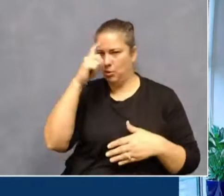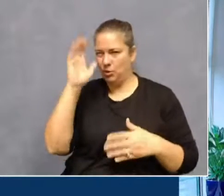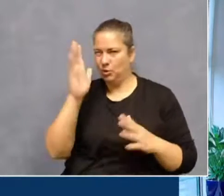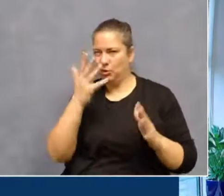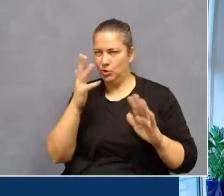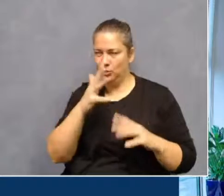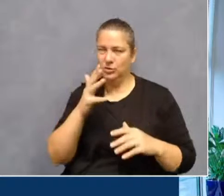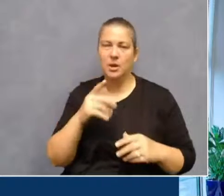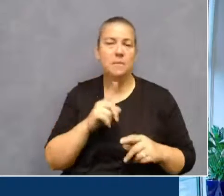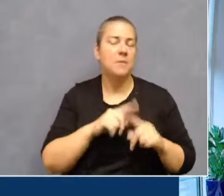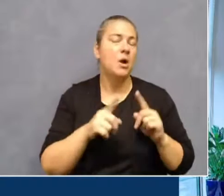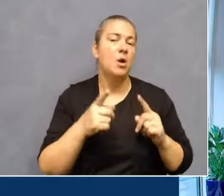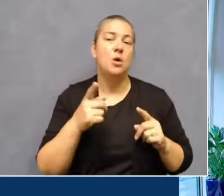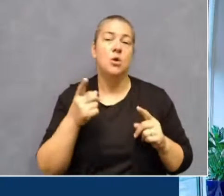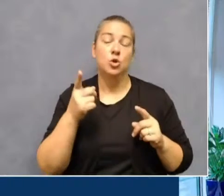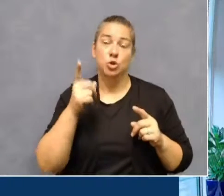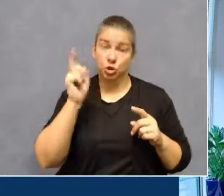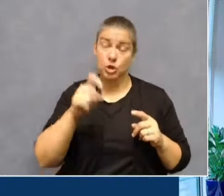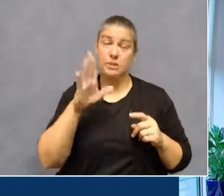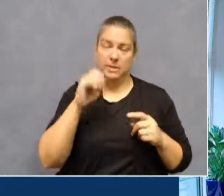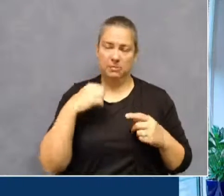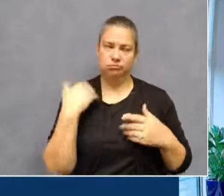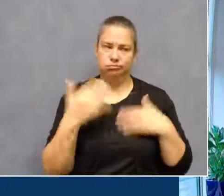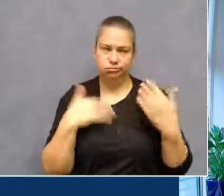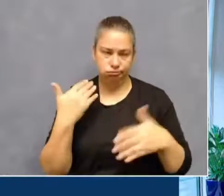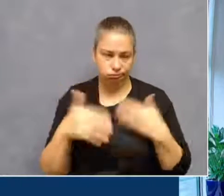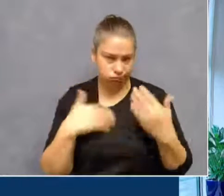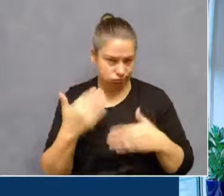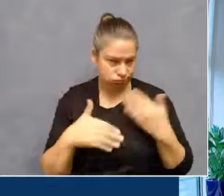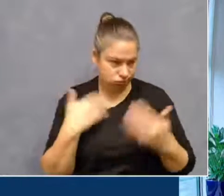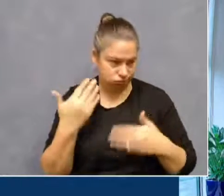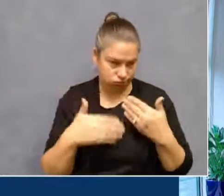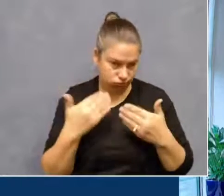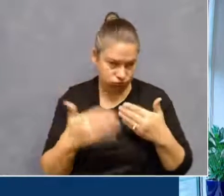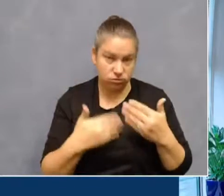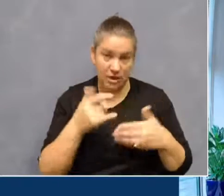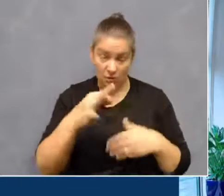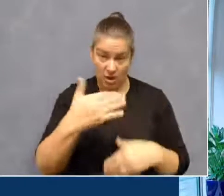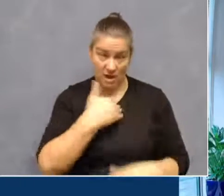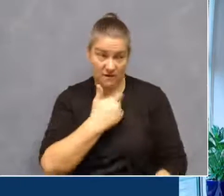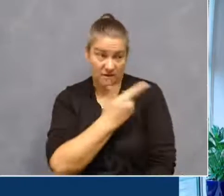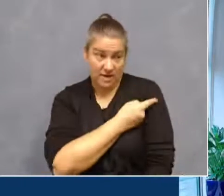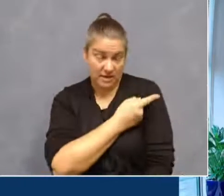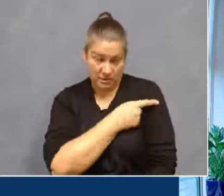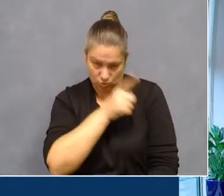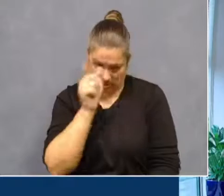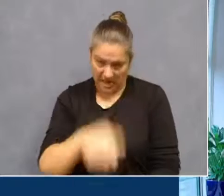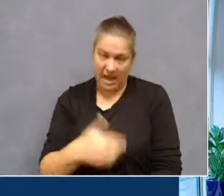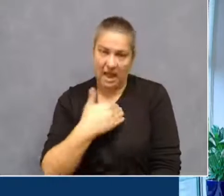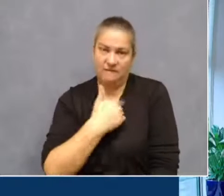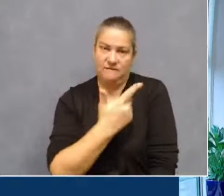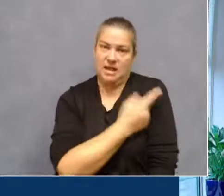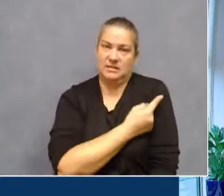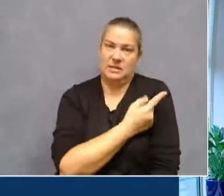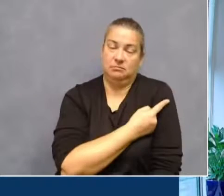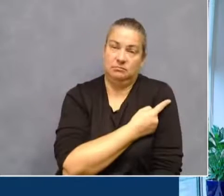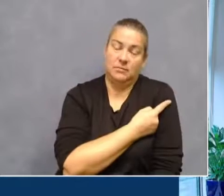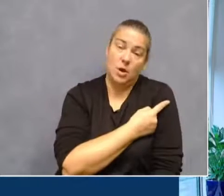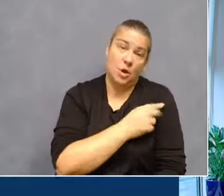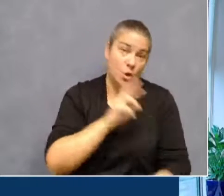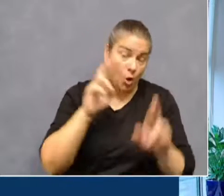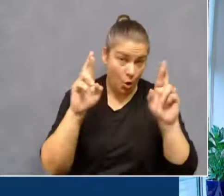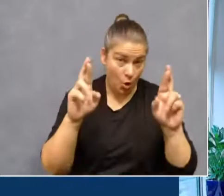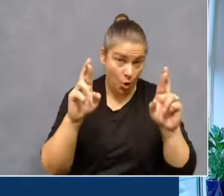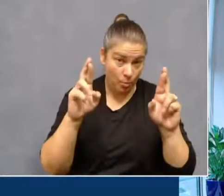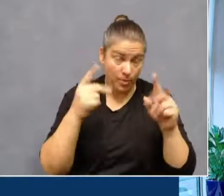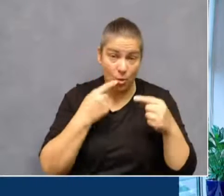from there forward, and everybody who will want to have the vaccine can have it. And let's hope that these work and work well so that we can